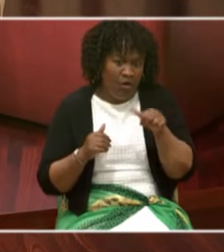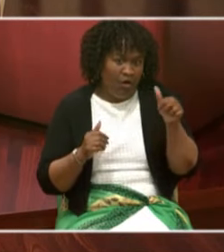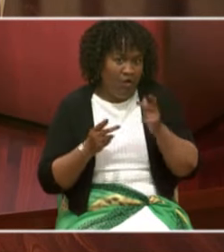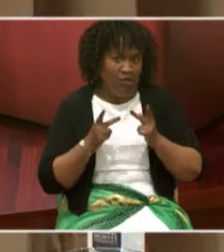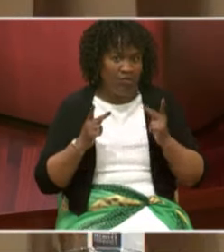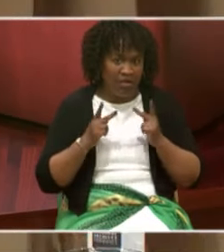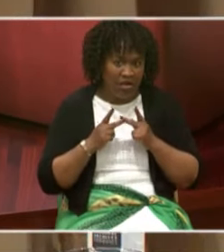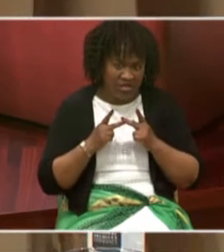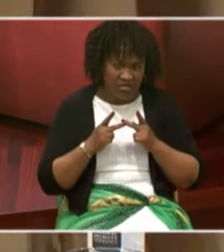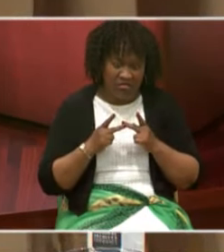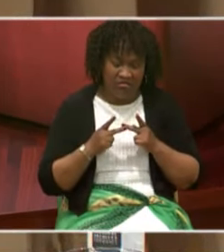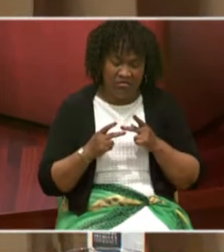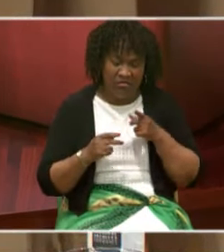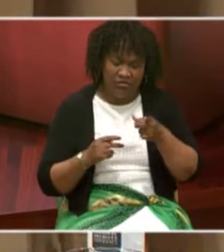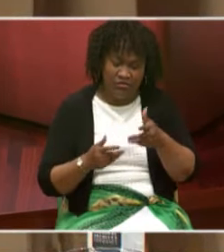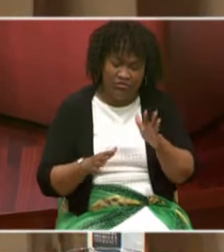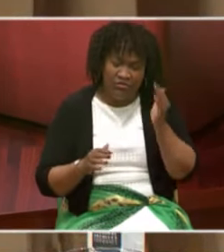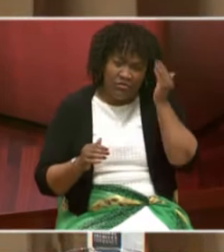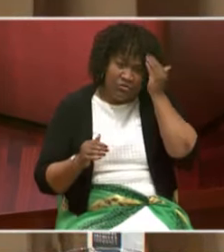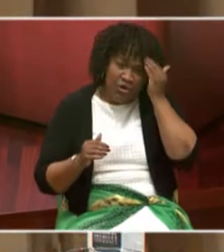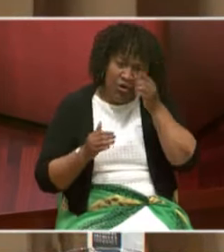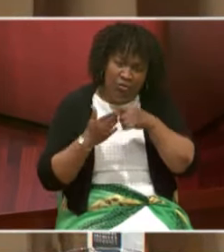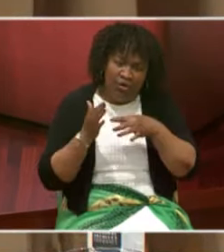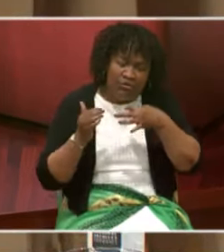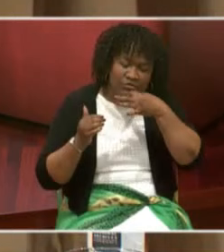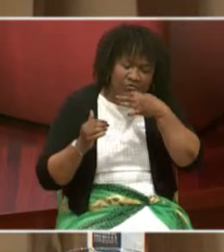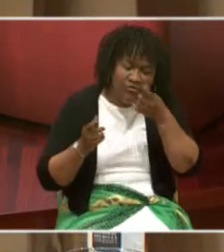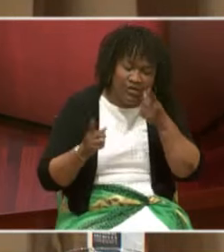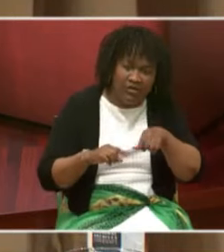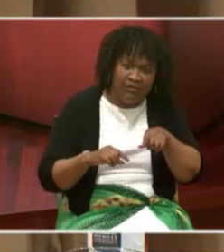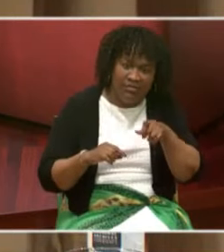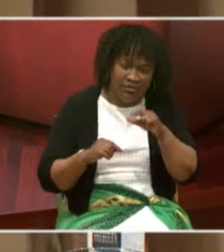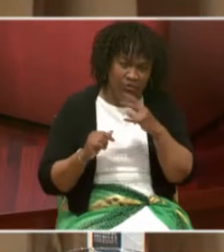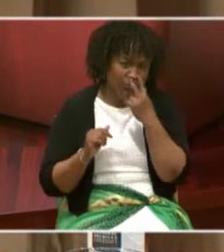That you know it's a possibility that you're going to be beaten,